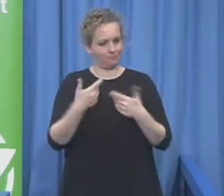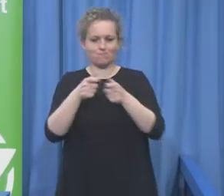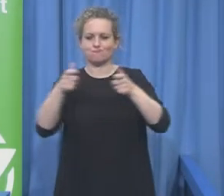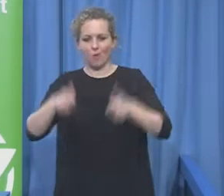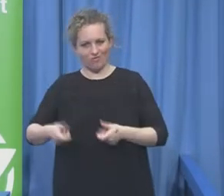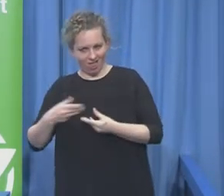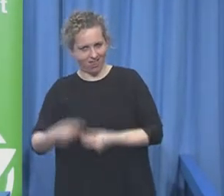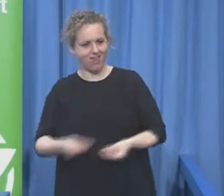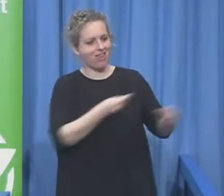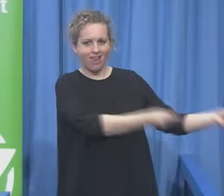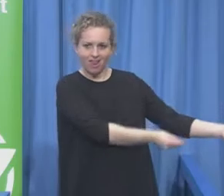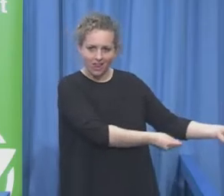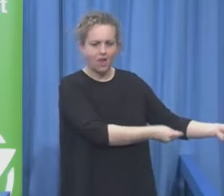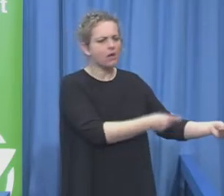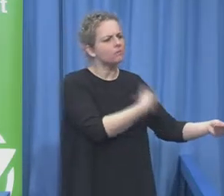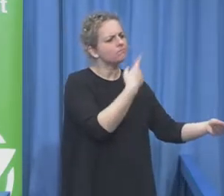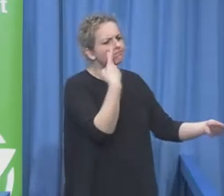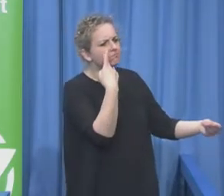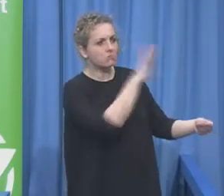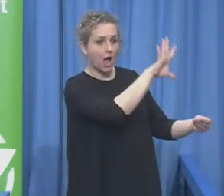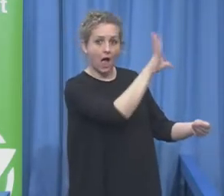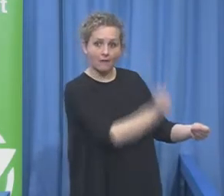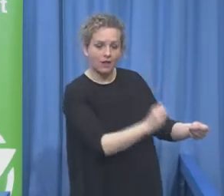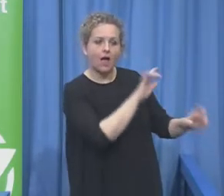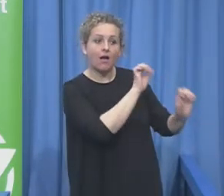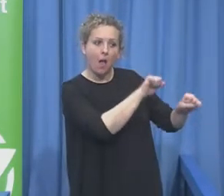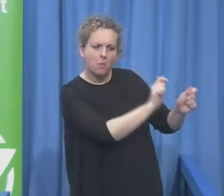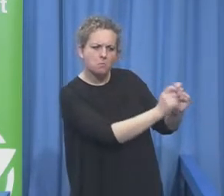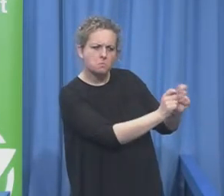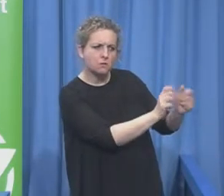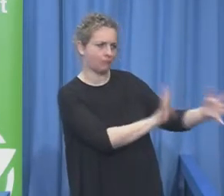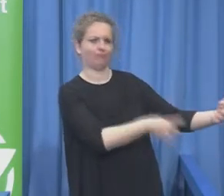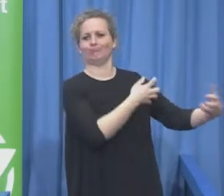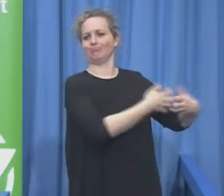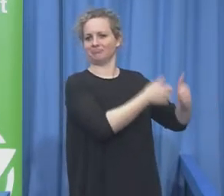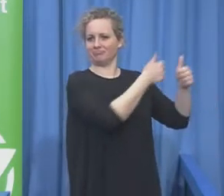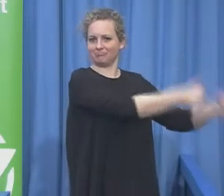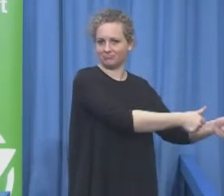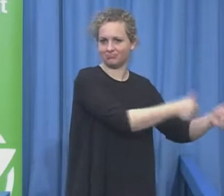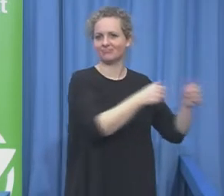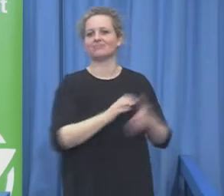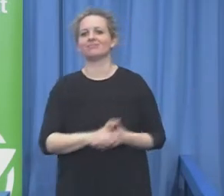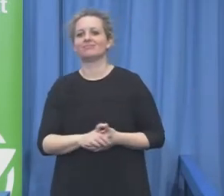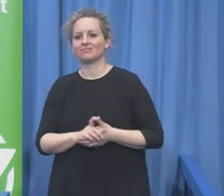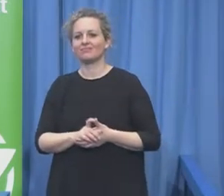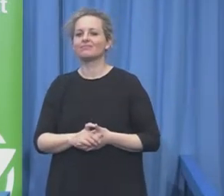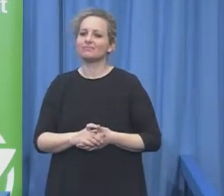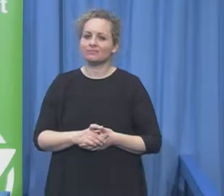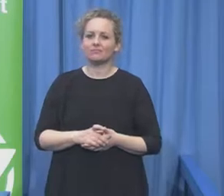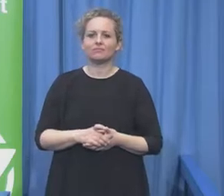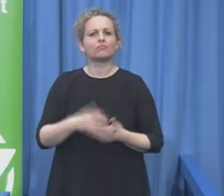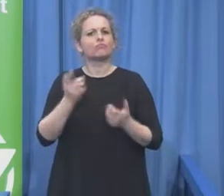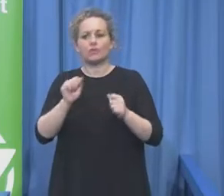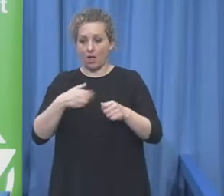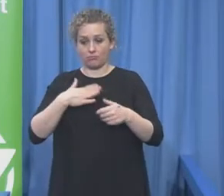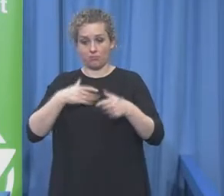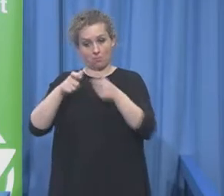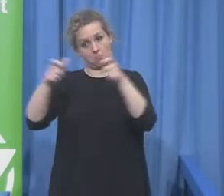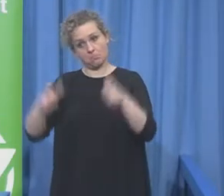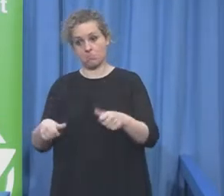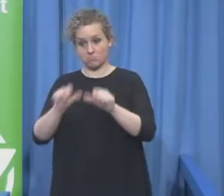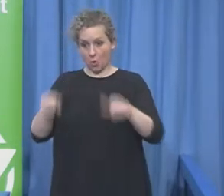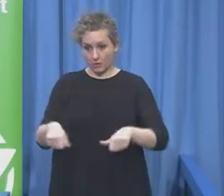using the best practices, what we are doing in India, and they also got an award yesterday. So we are really happy to share our knowledge through